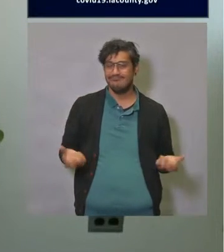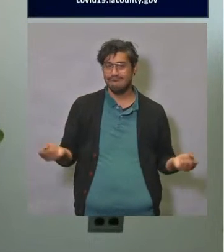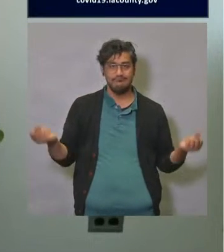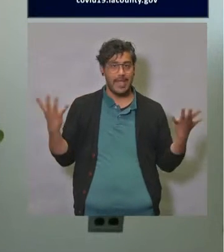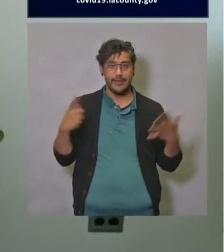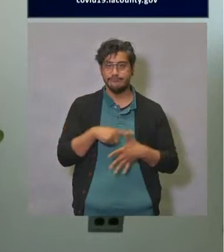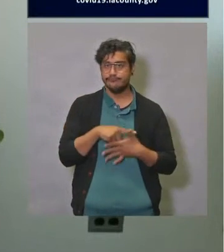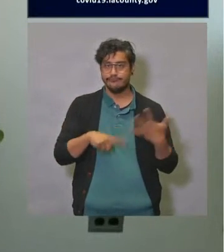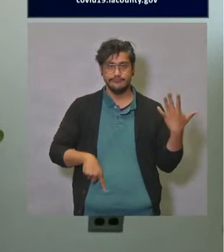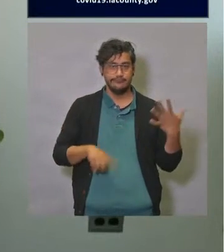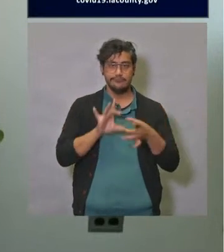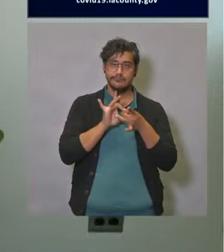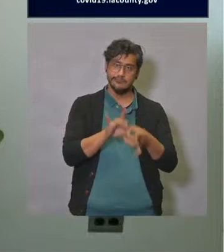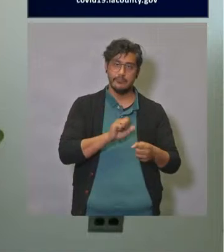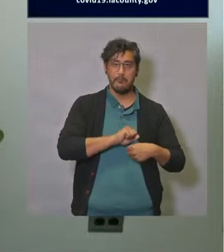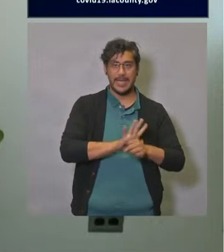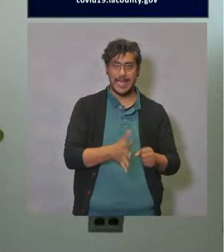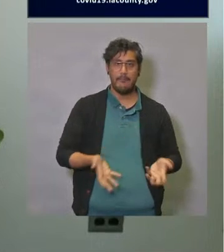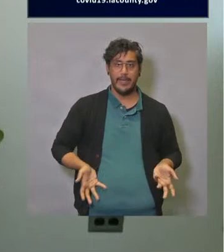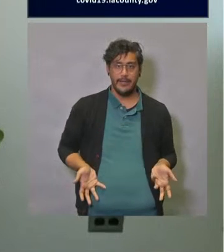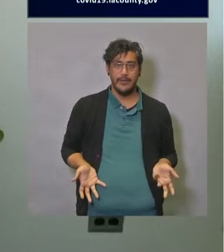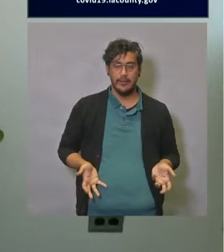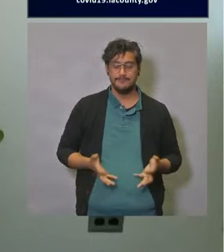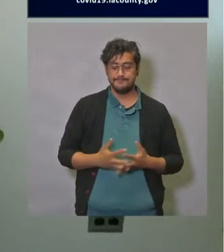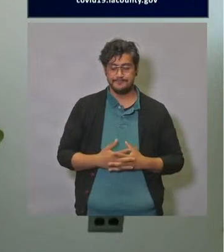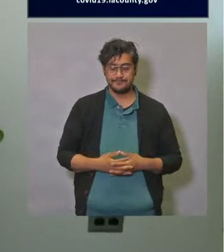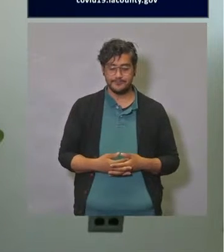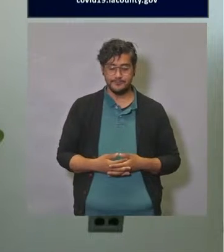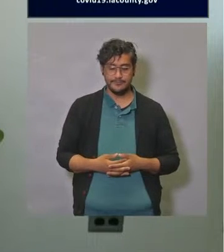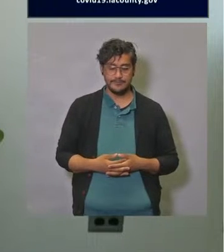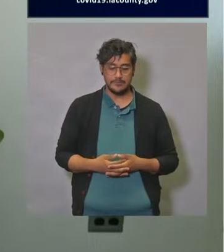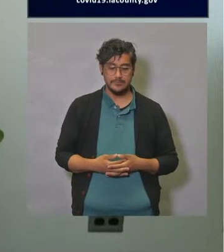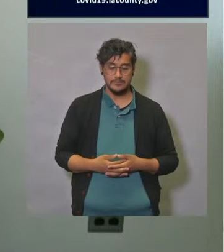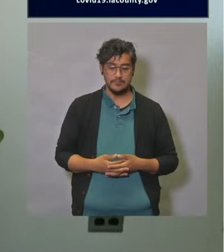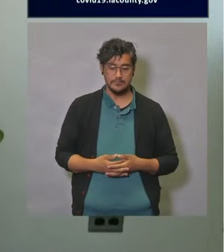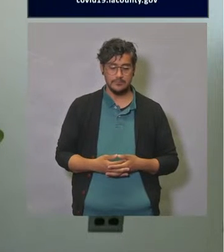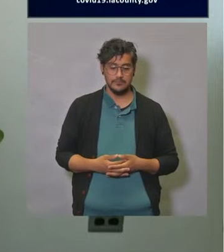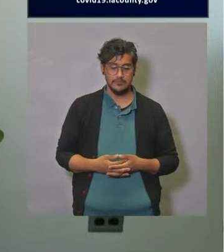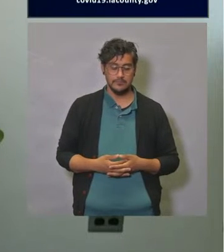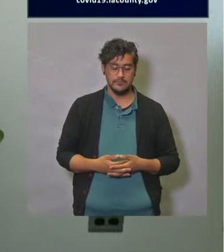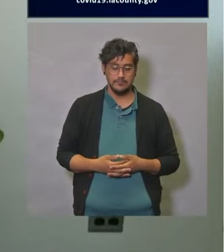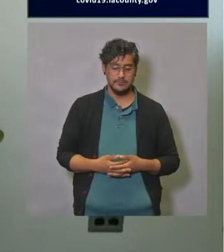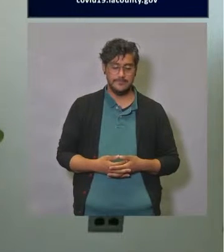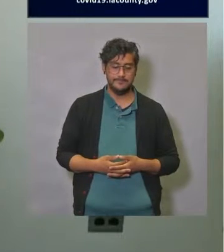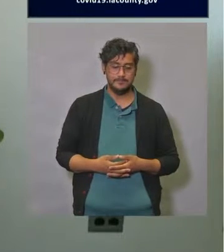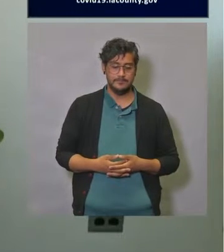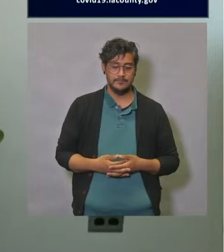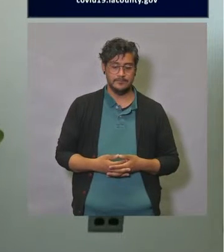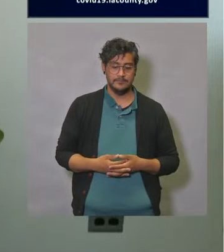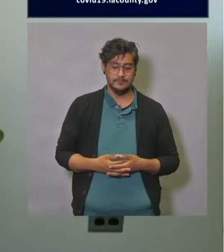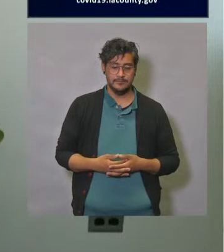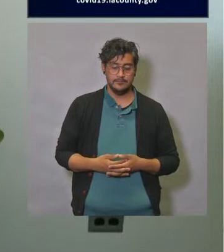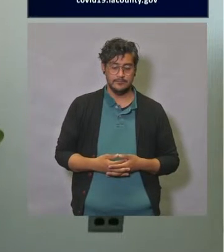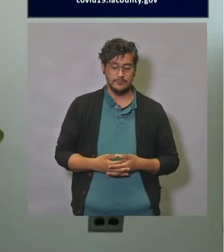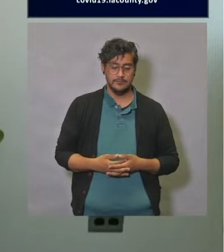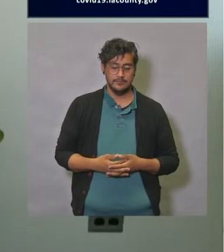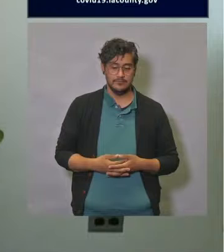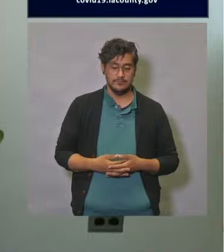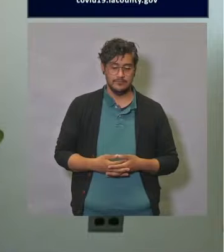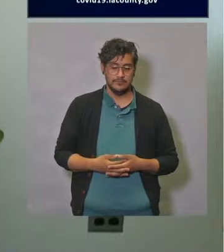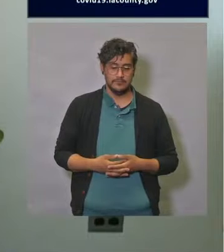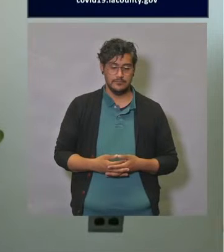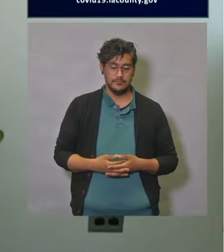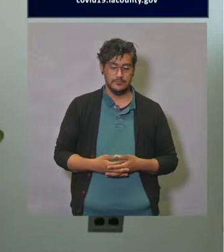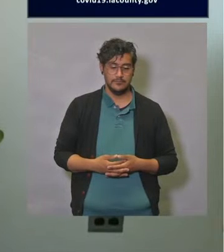things related to the pandemic. The first thing is I think very few people are trying to create for